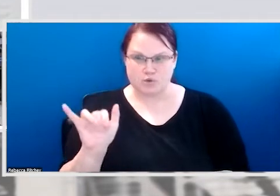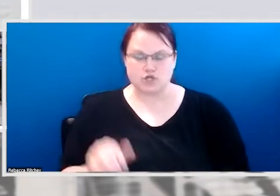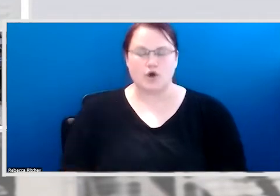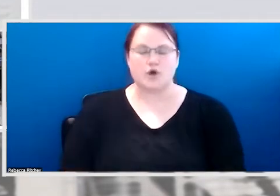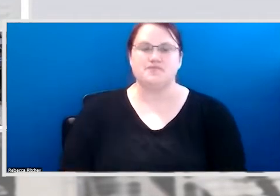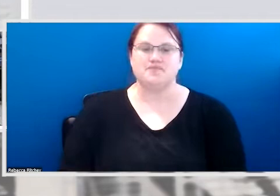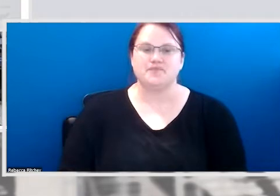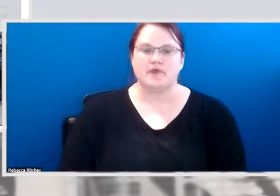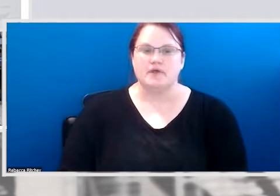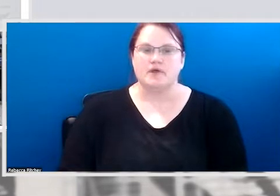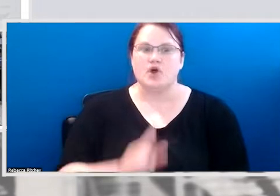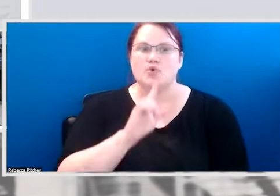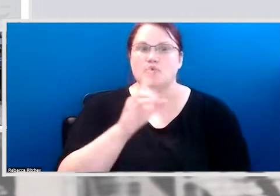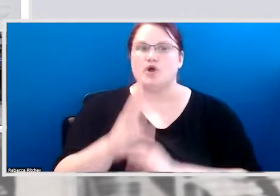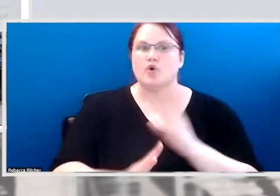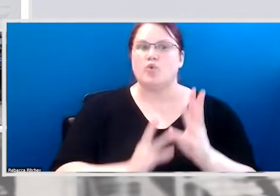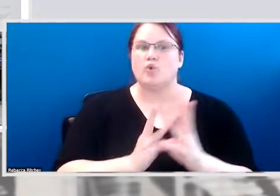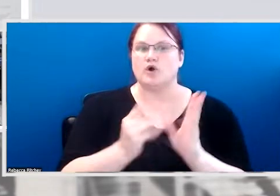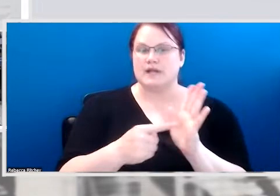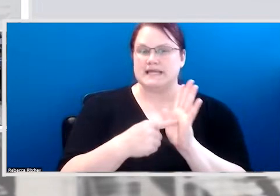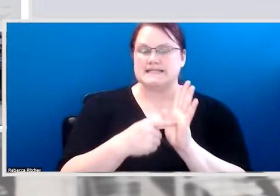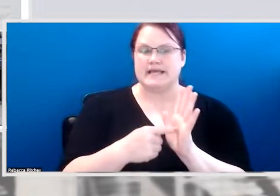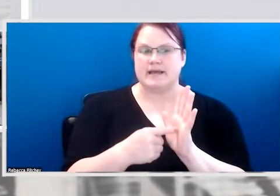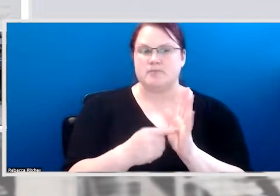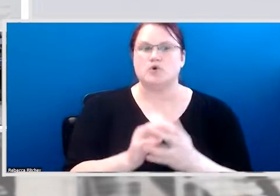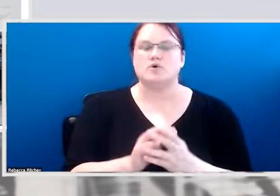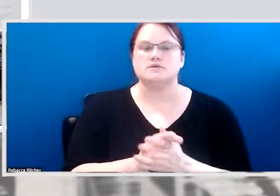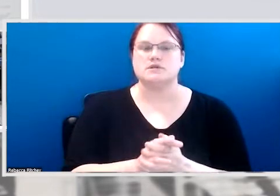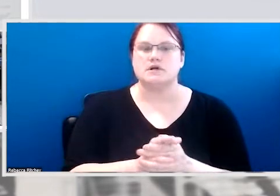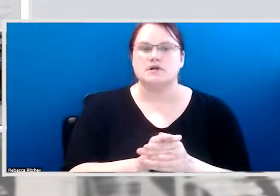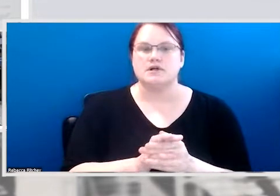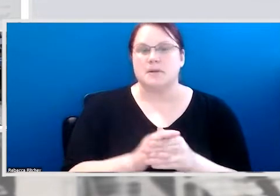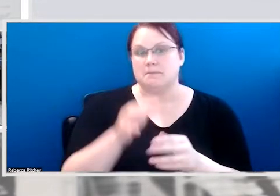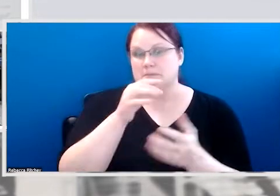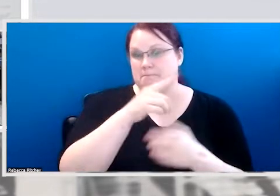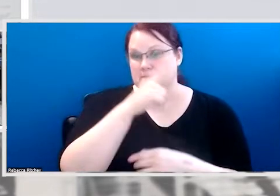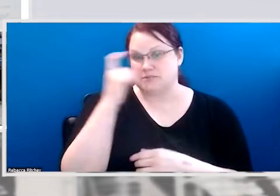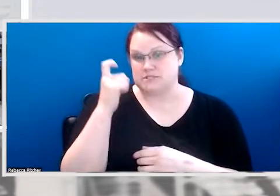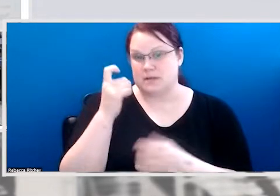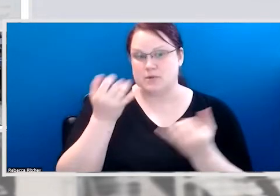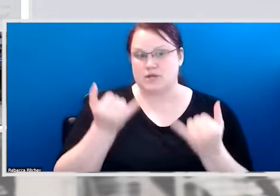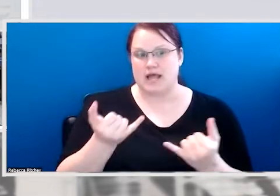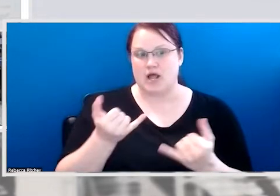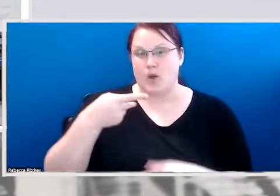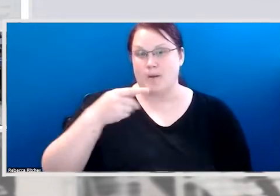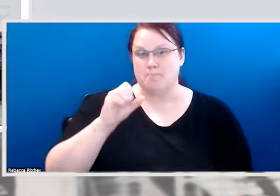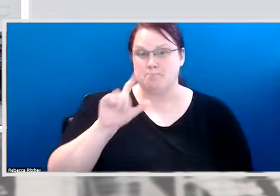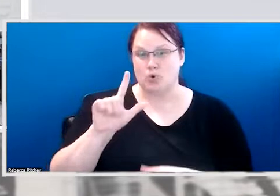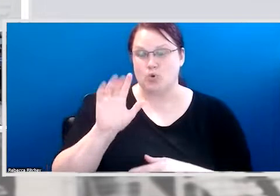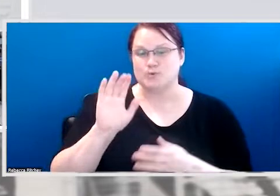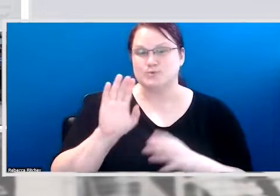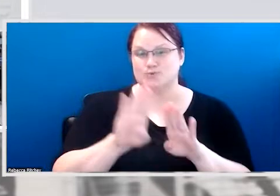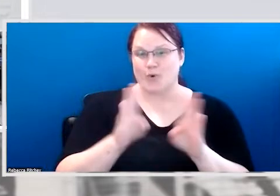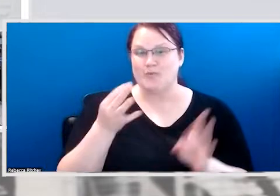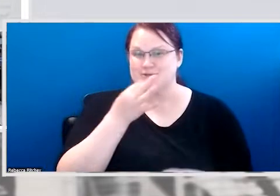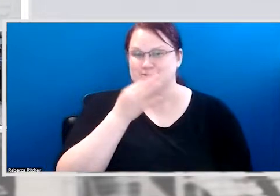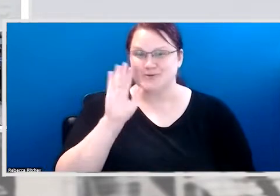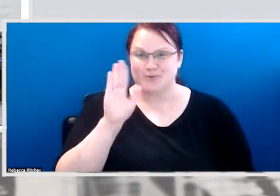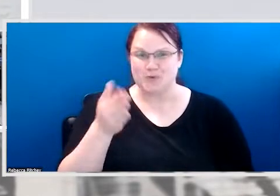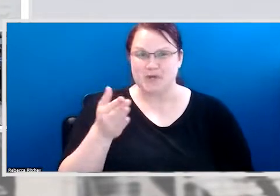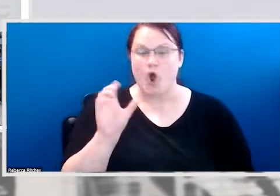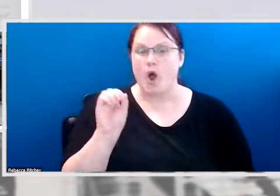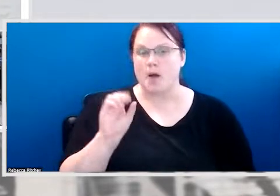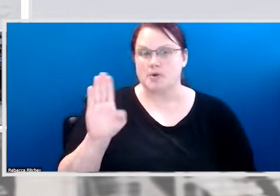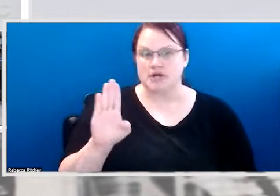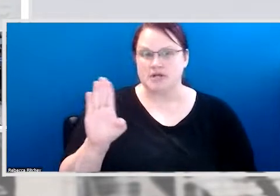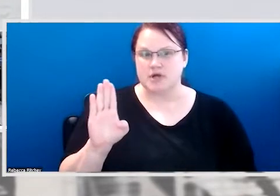Some real world examples. We're well into summer now, so we're going to be opening the pools in just a little bit. For the operating budget, that's where